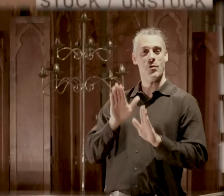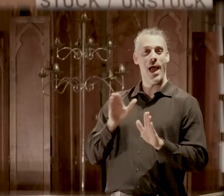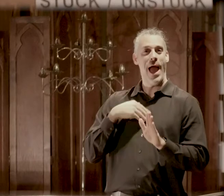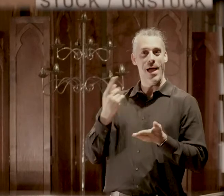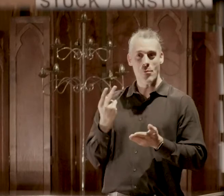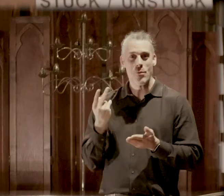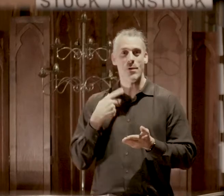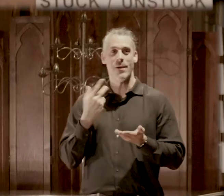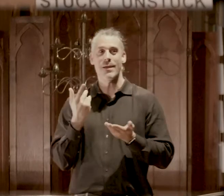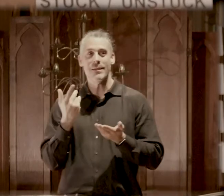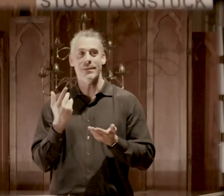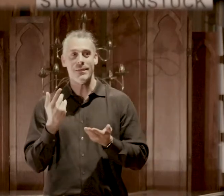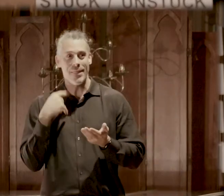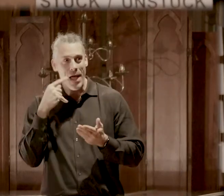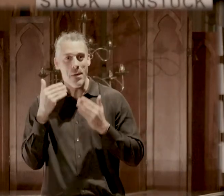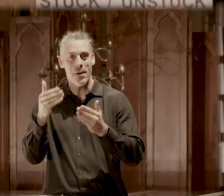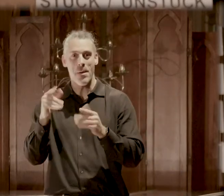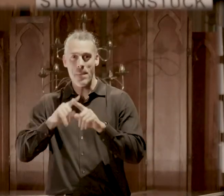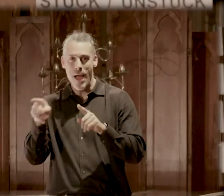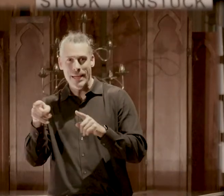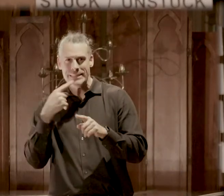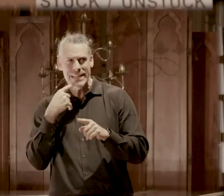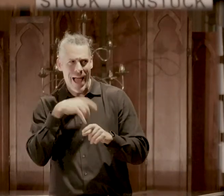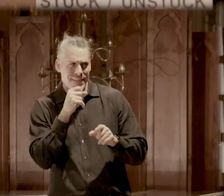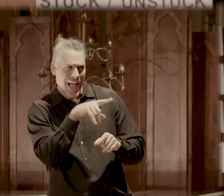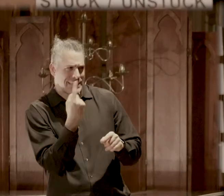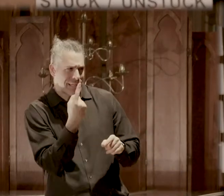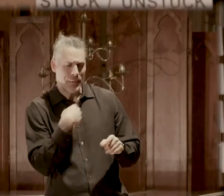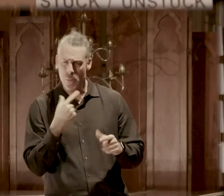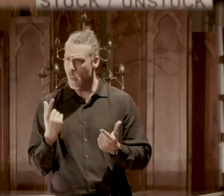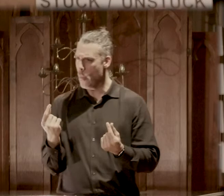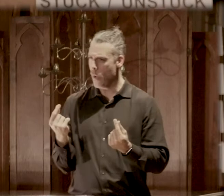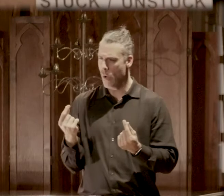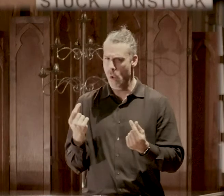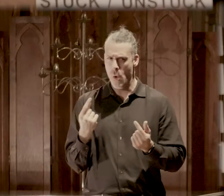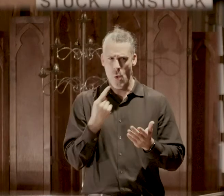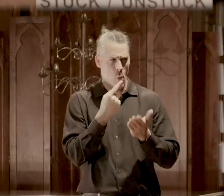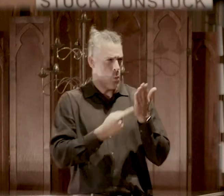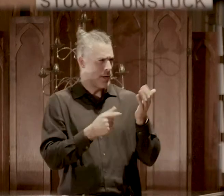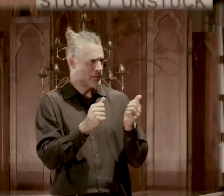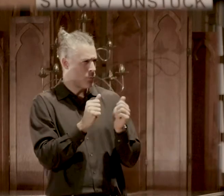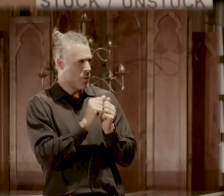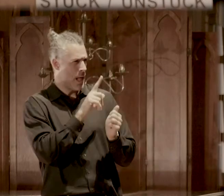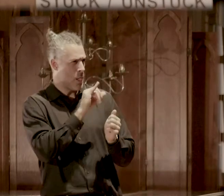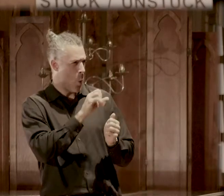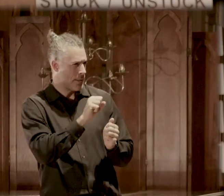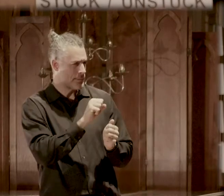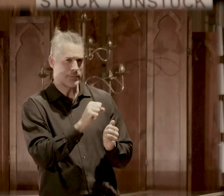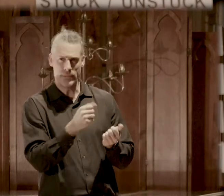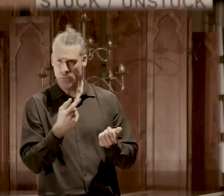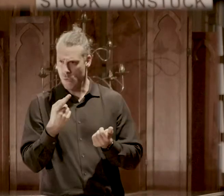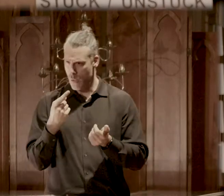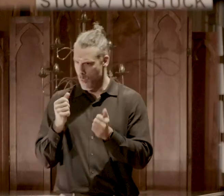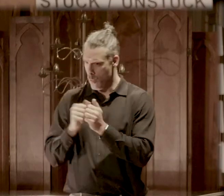you know, and then we're kind of like, it looks like we're about to leave, and she's like, "I gotta ask you something." And I was like, "What?" She was like, "What's the deal with Lois?"